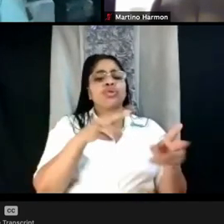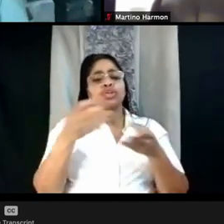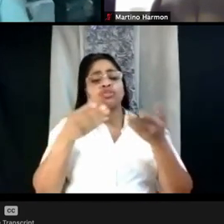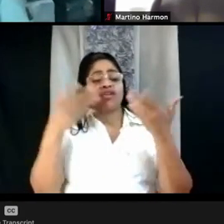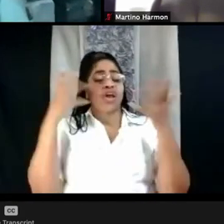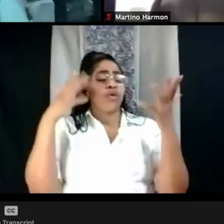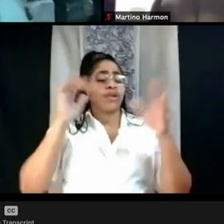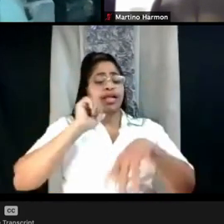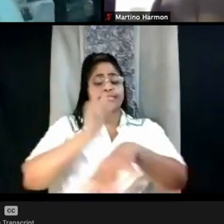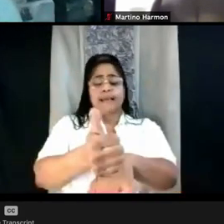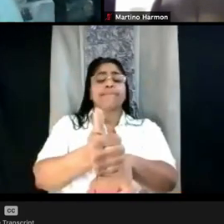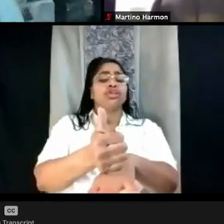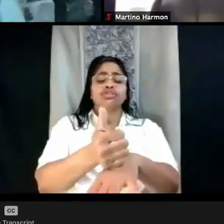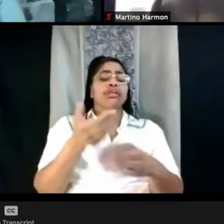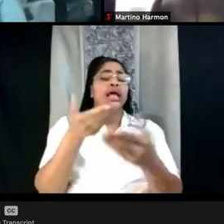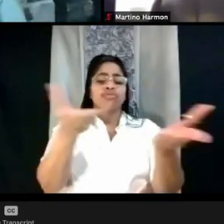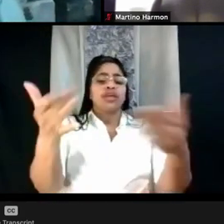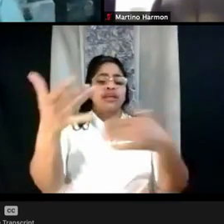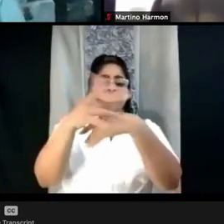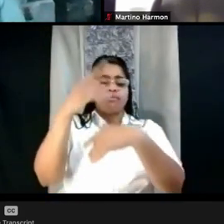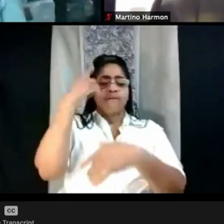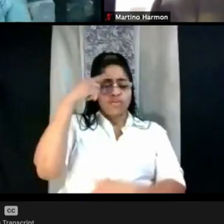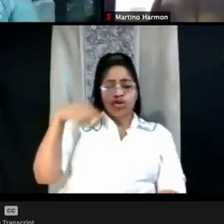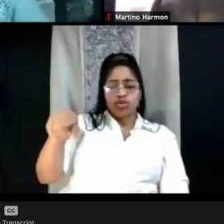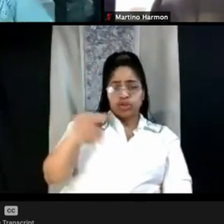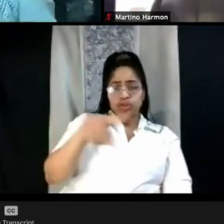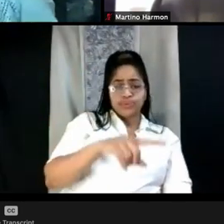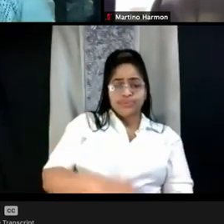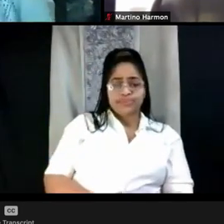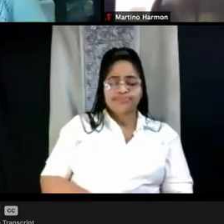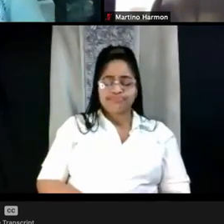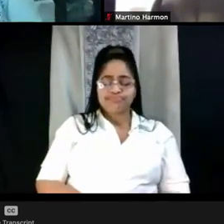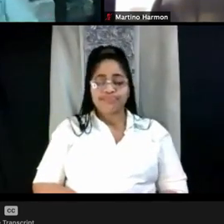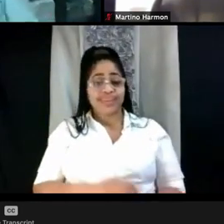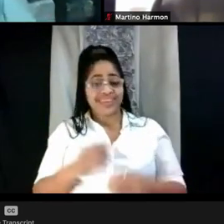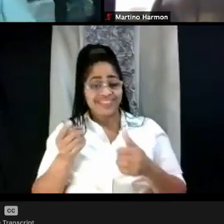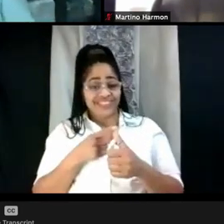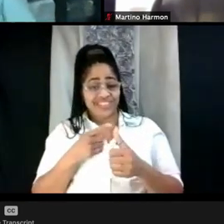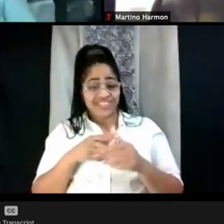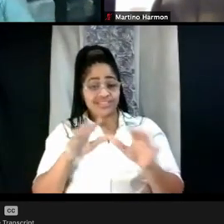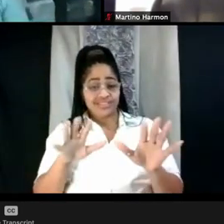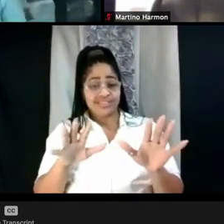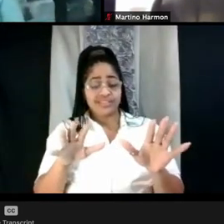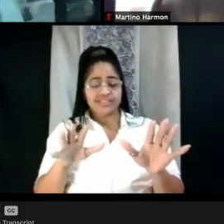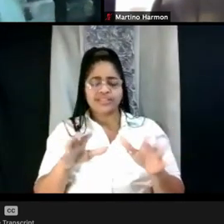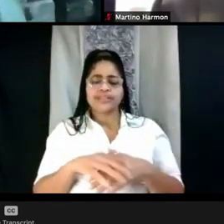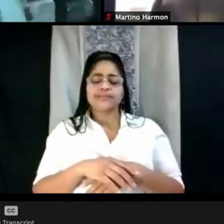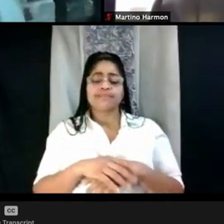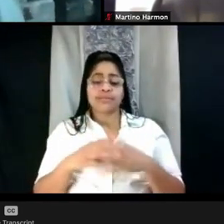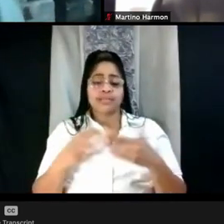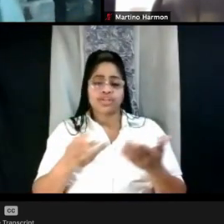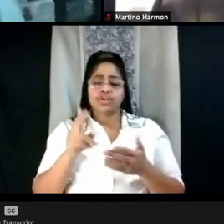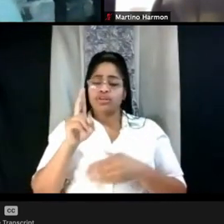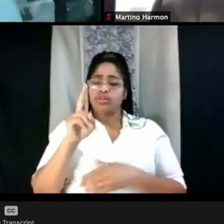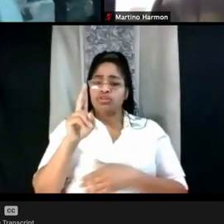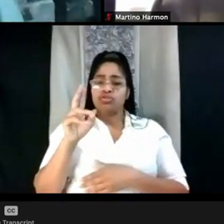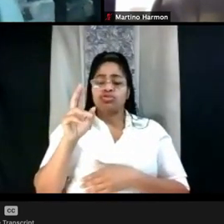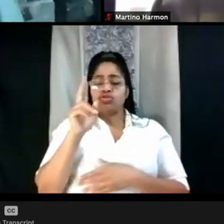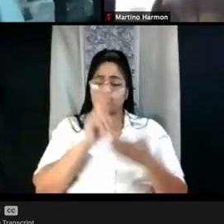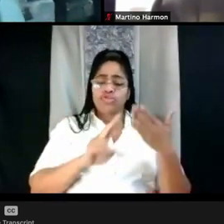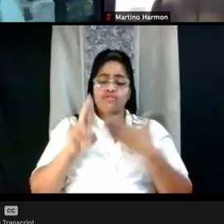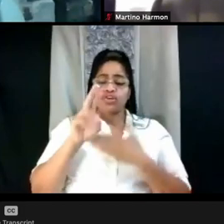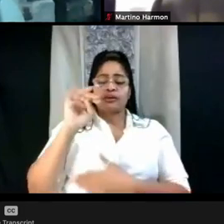already established and out there for you. So first, just to put it in context, the University of Michigan